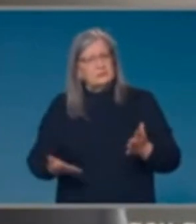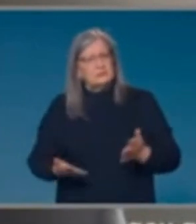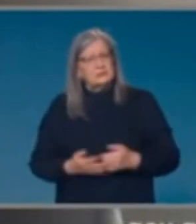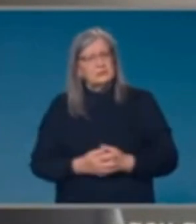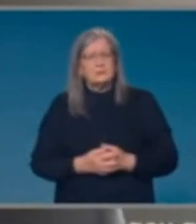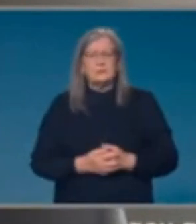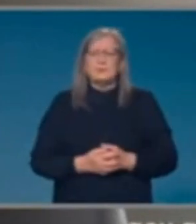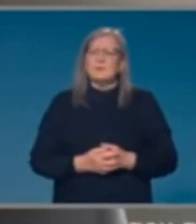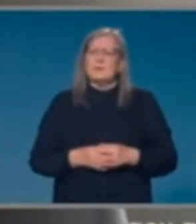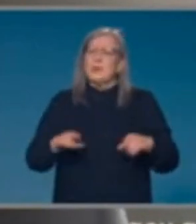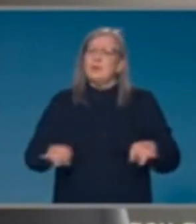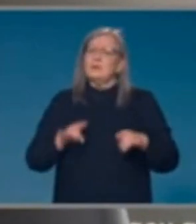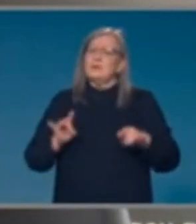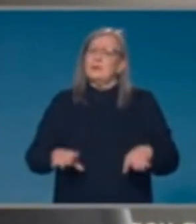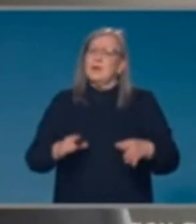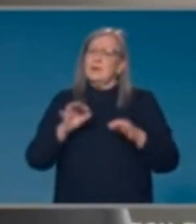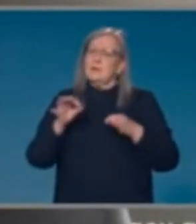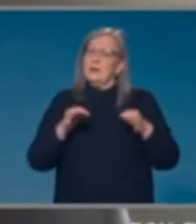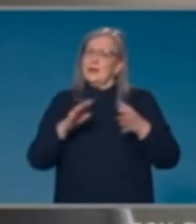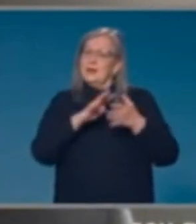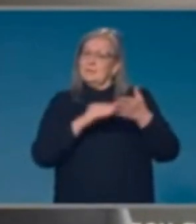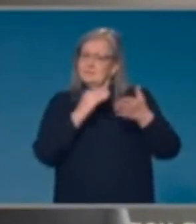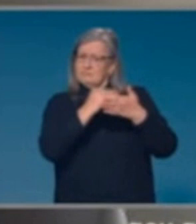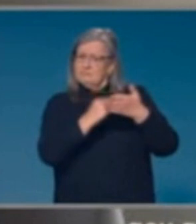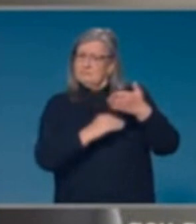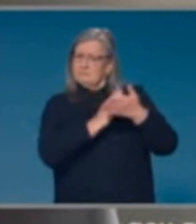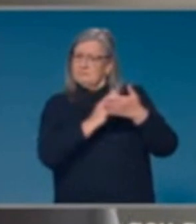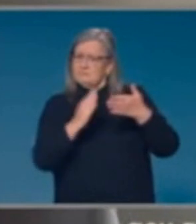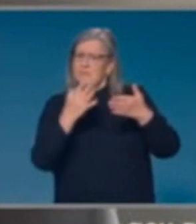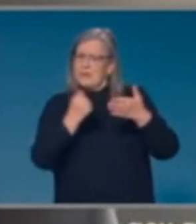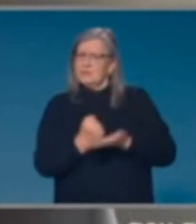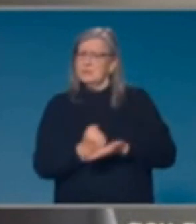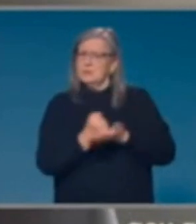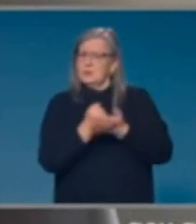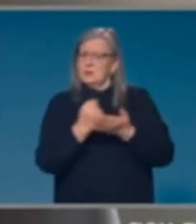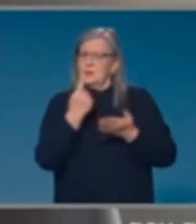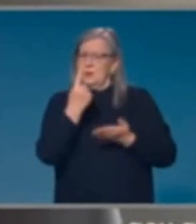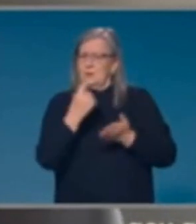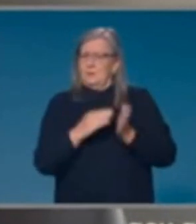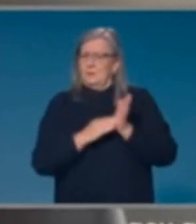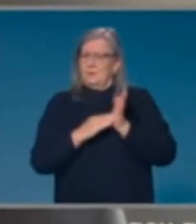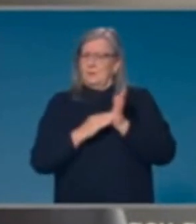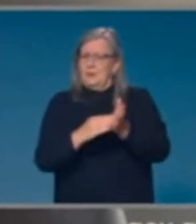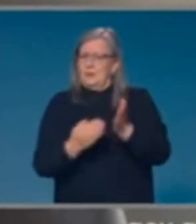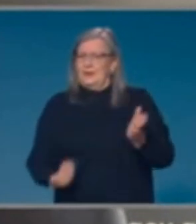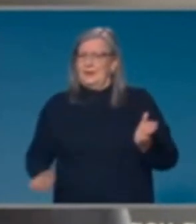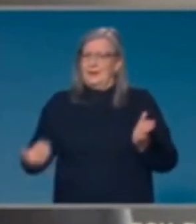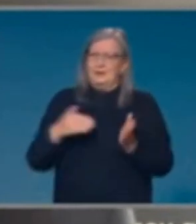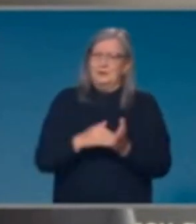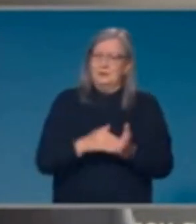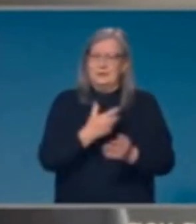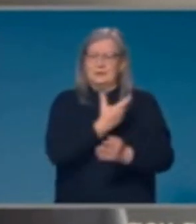by almost 1 million extra doses for 12 to 15-year-olds that were